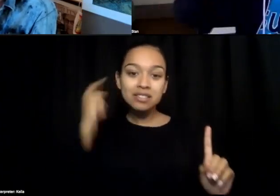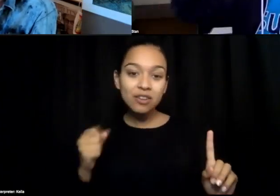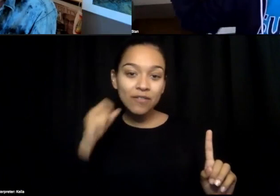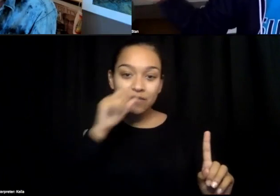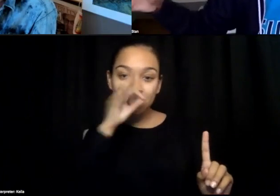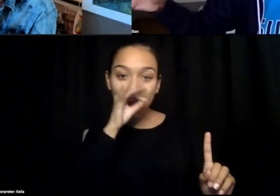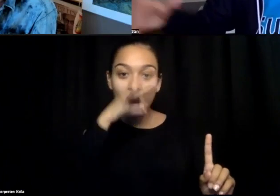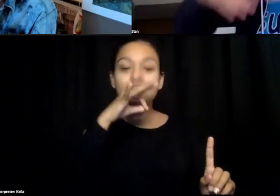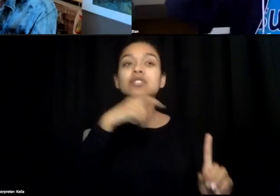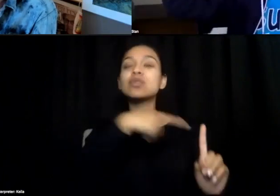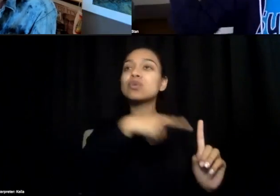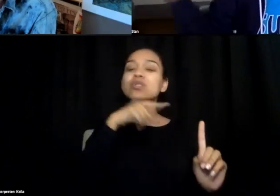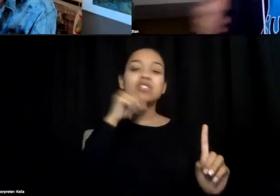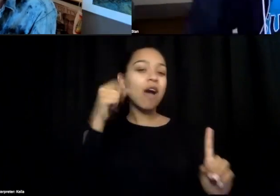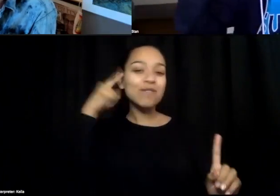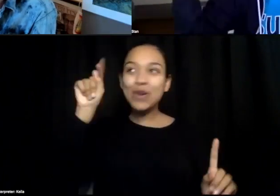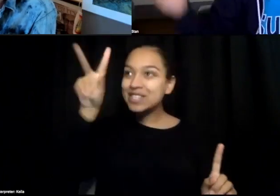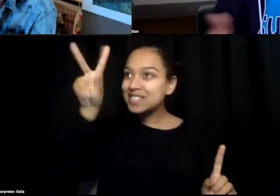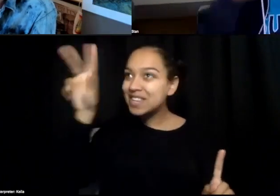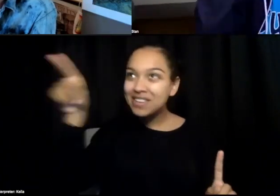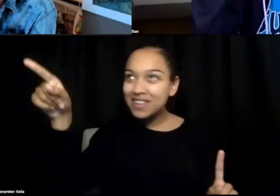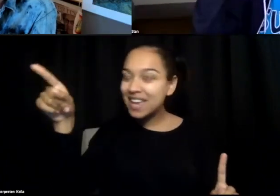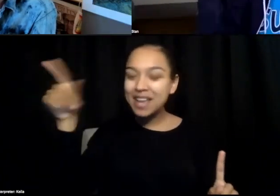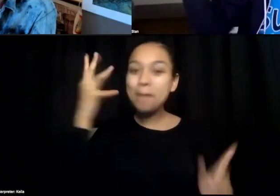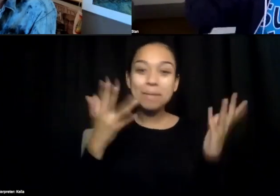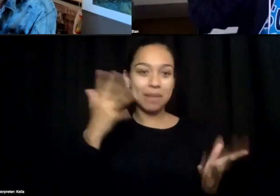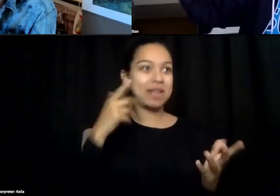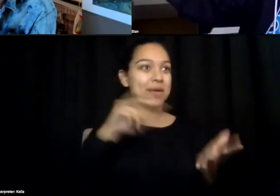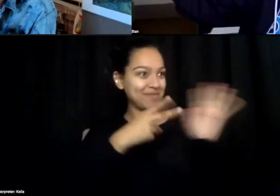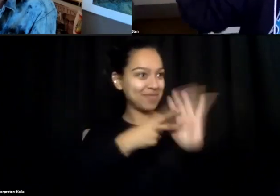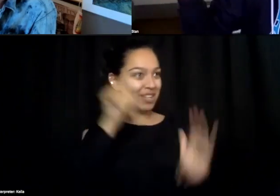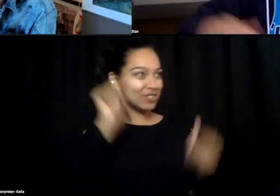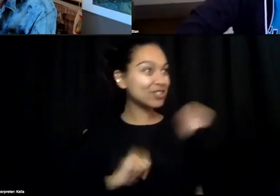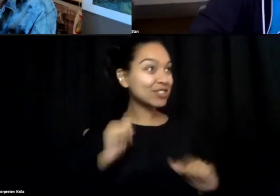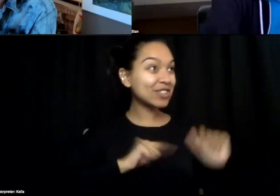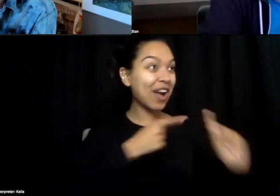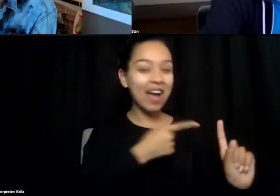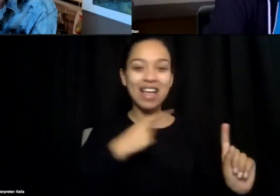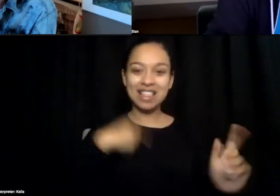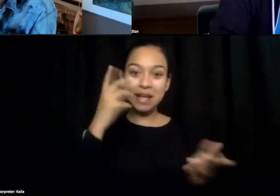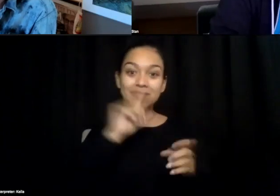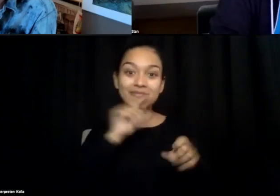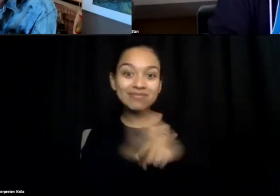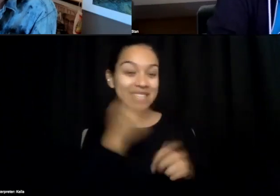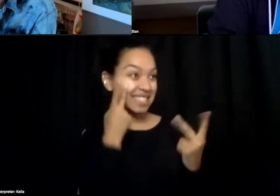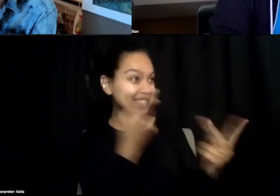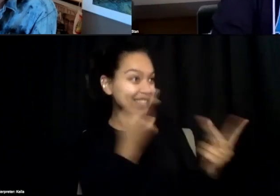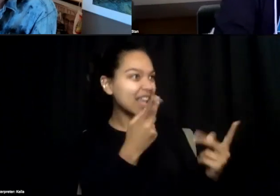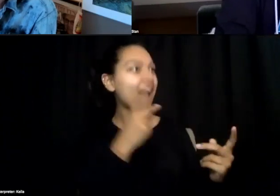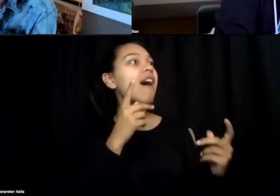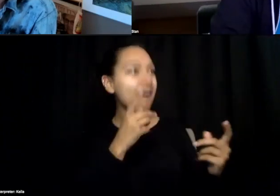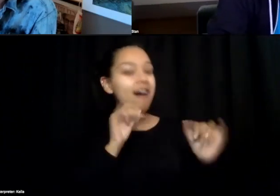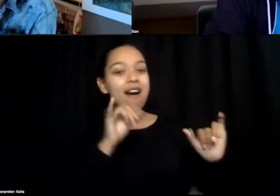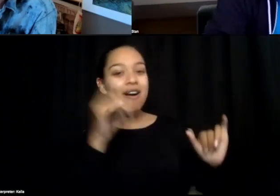and it's a big success on stage. And then they'll come running at us and saying, this is a TV show or a movie or, you know. Right. You know,